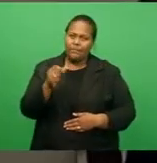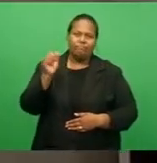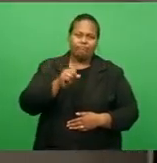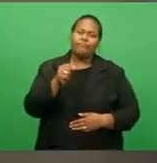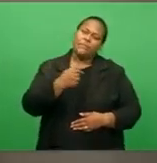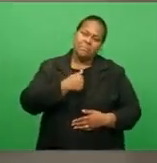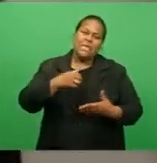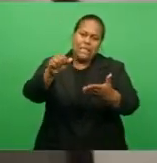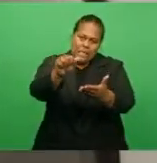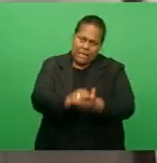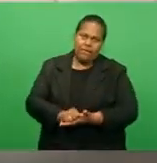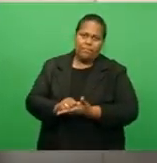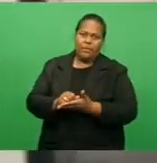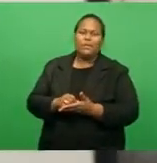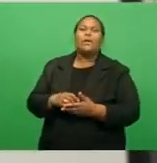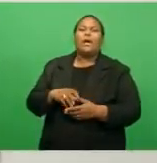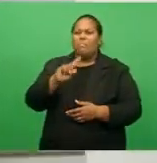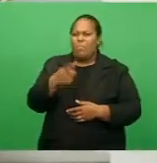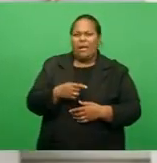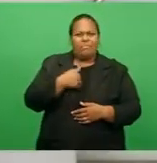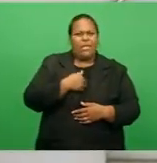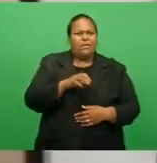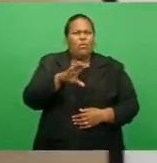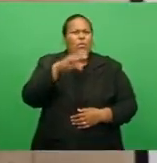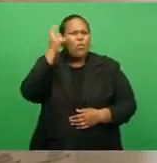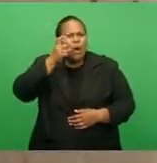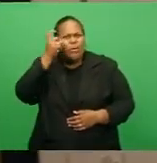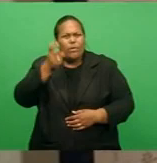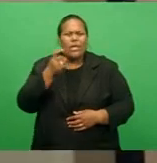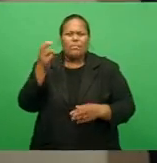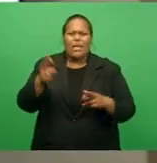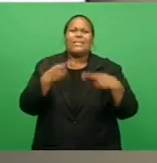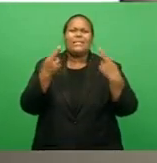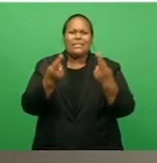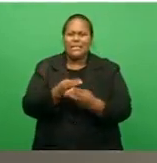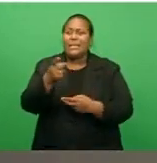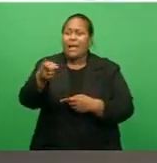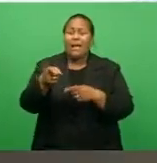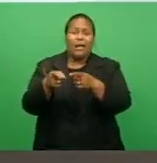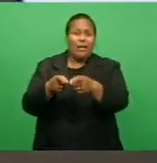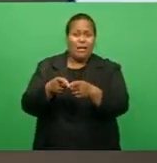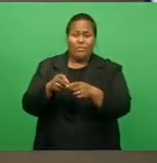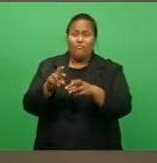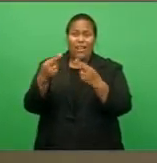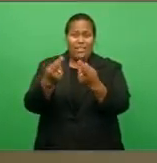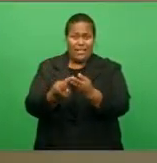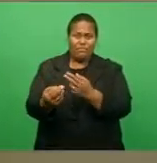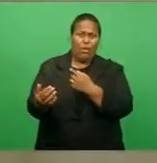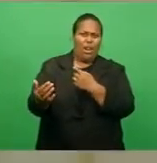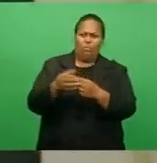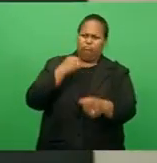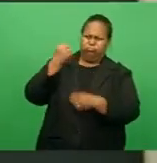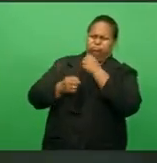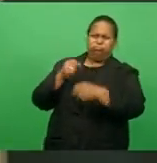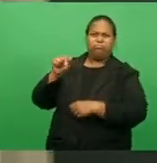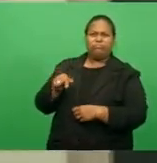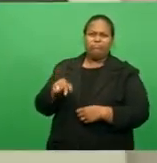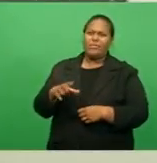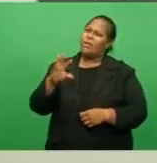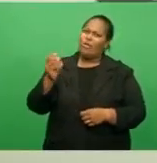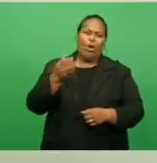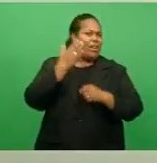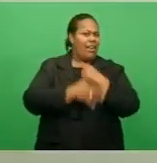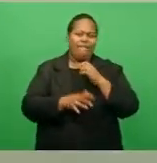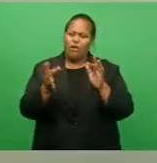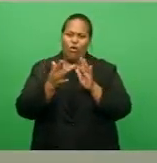into custody, fearing what relatives of the deceased would do if they got hold of him. The MP admitted to not contacting police straight